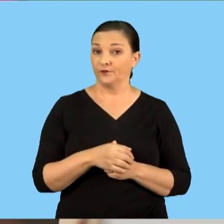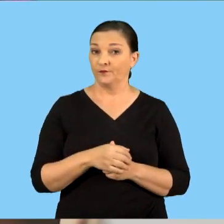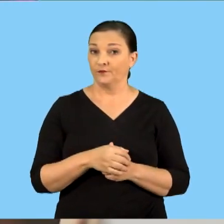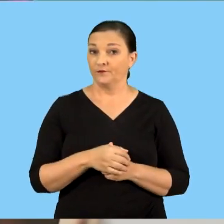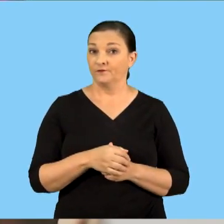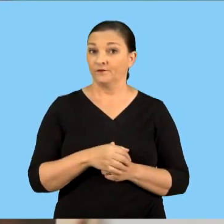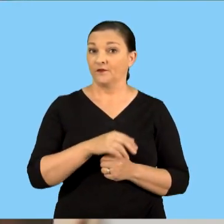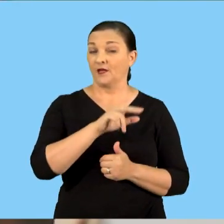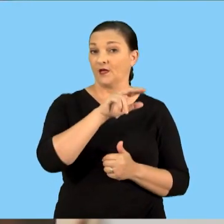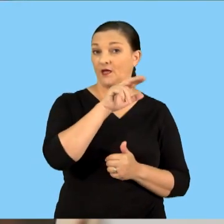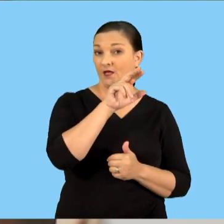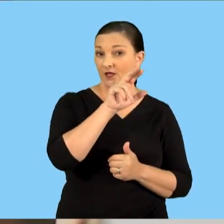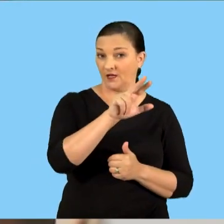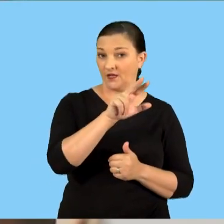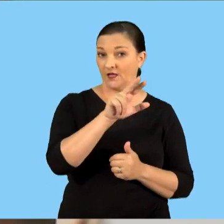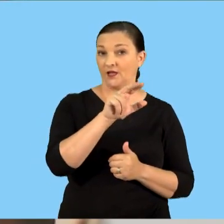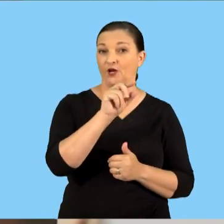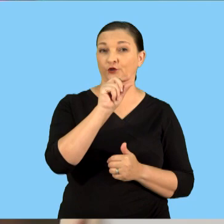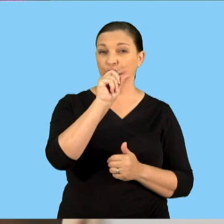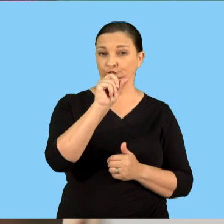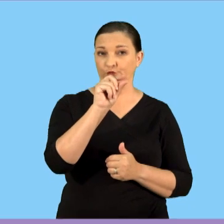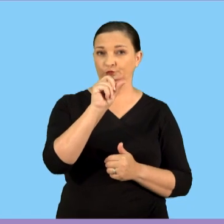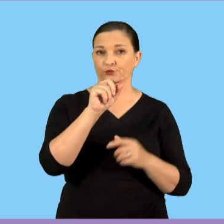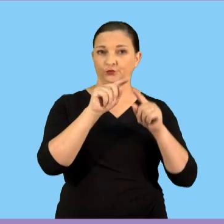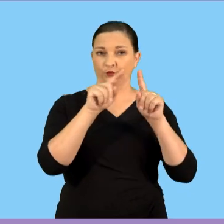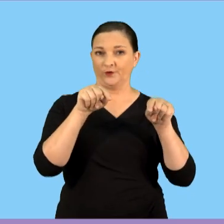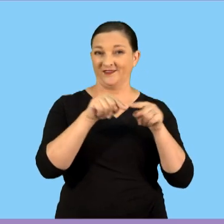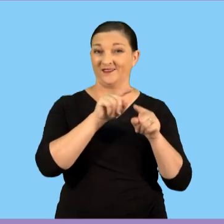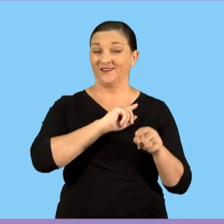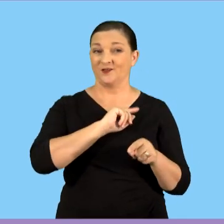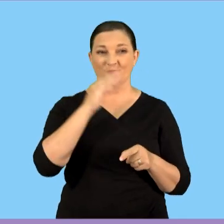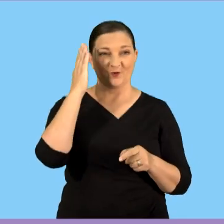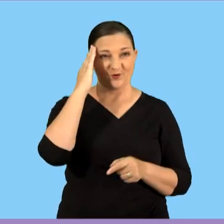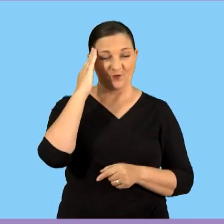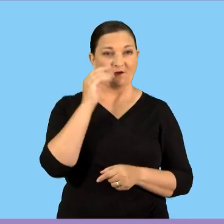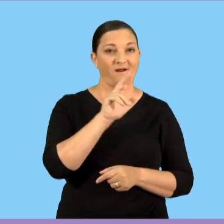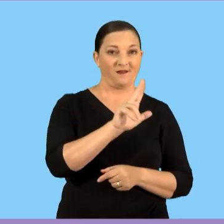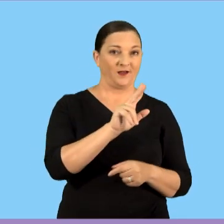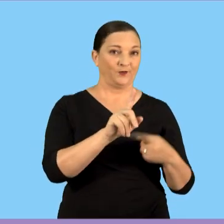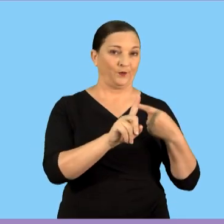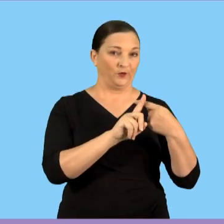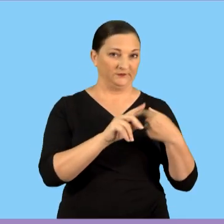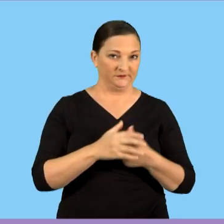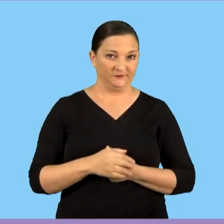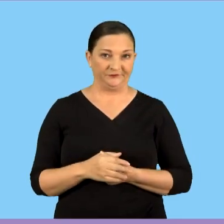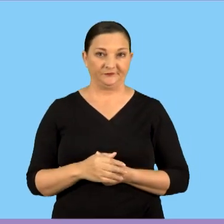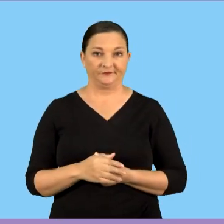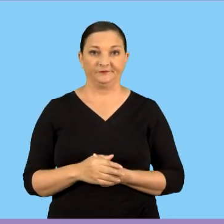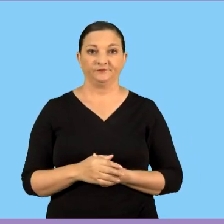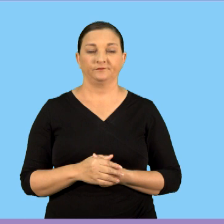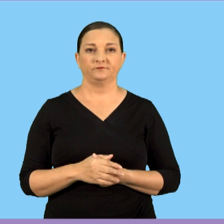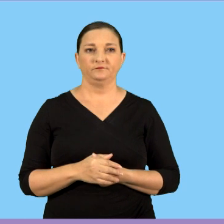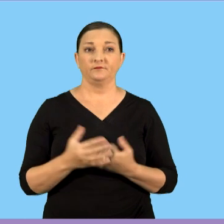We know that 64 comes from 8 squared. So that means that our answer from that is going to be a